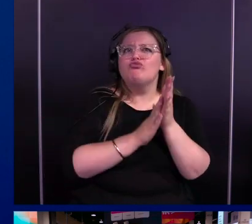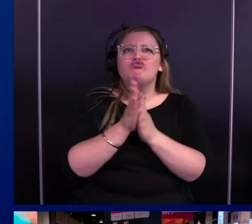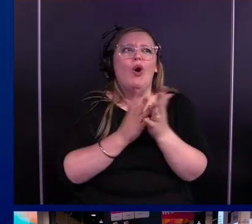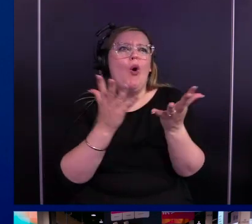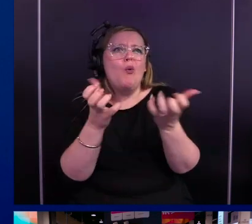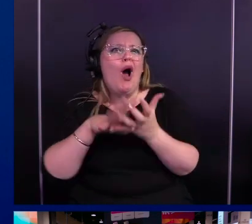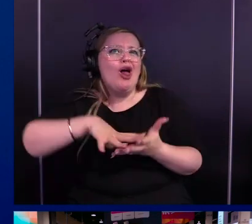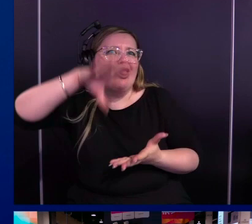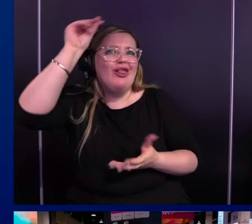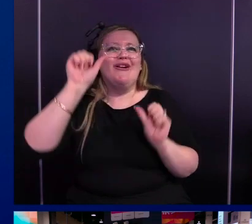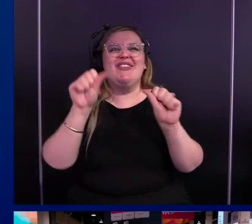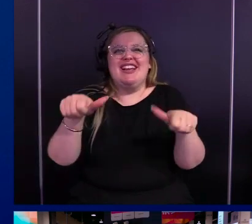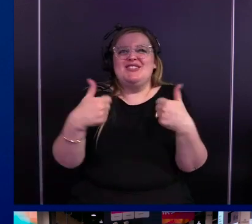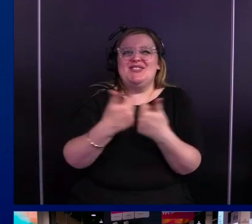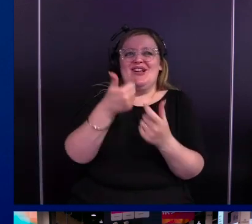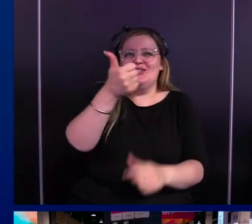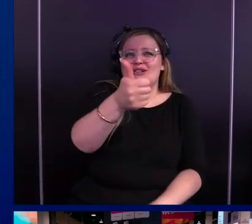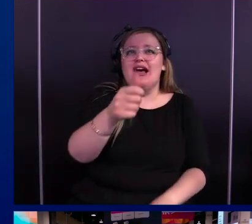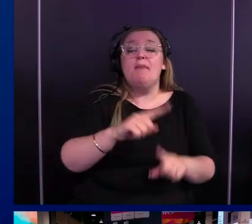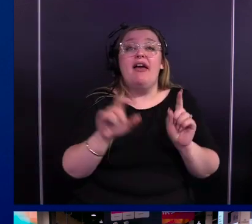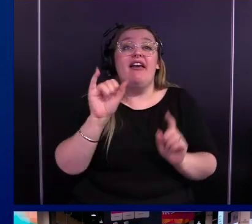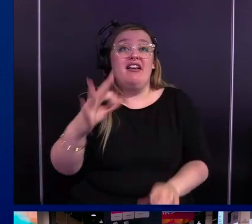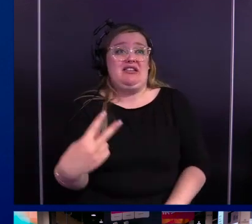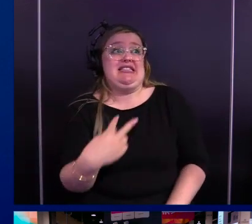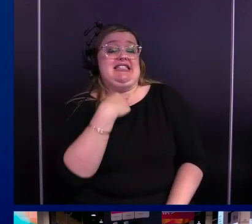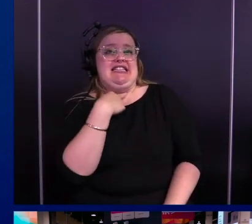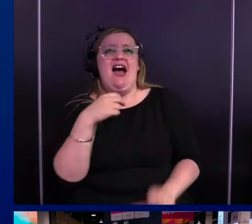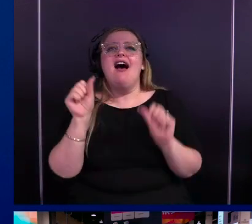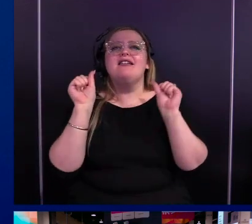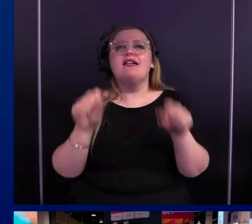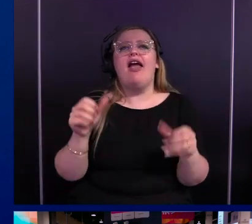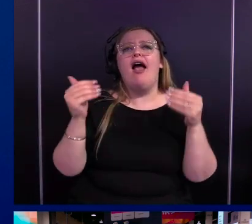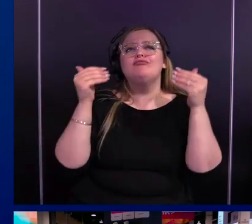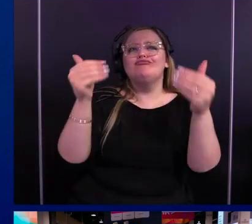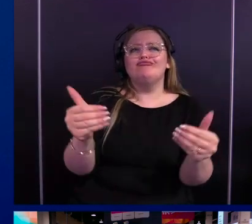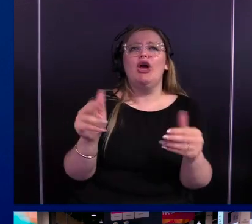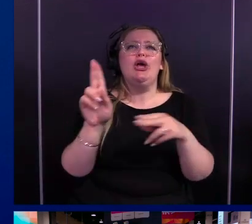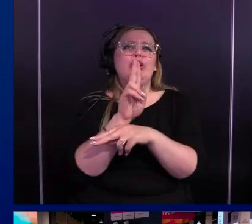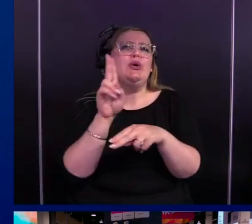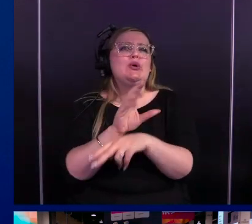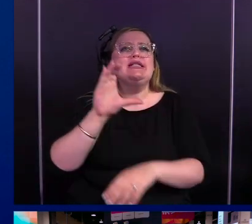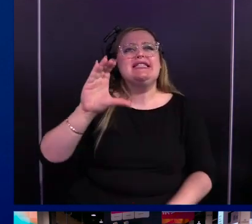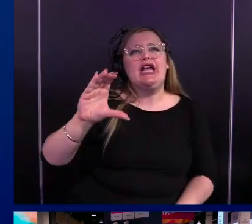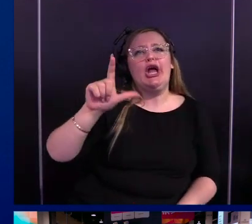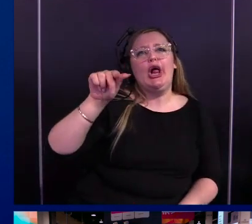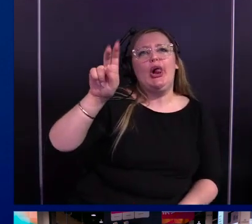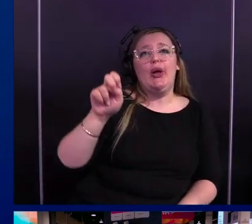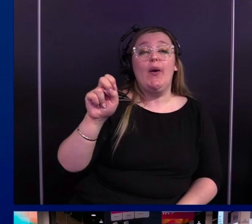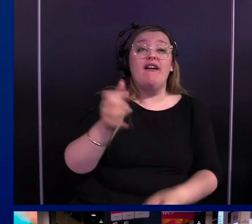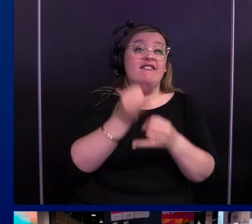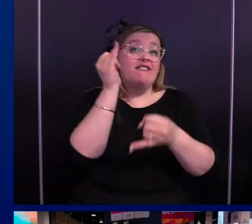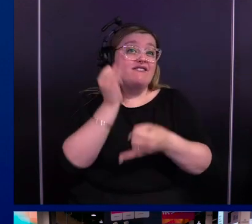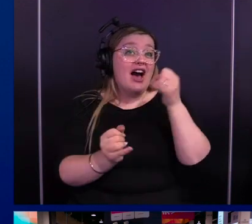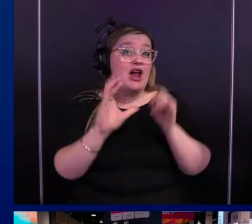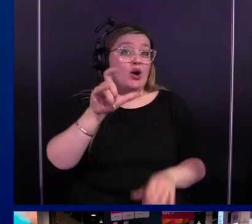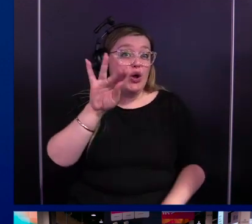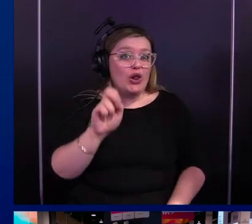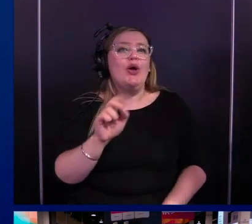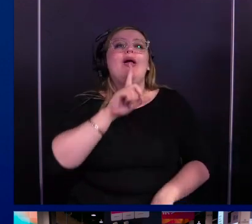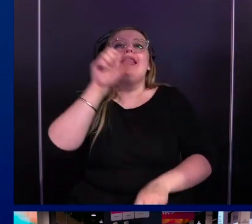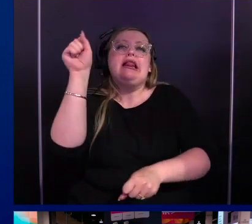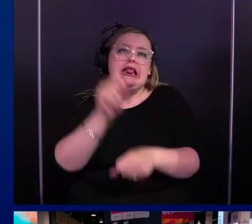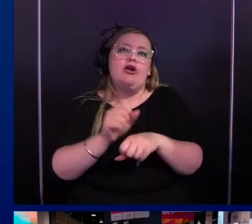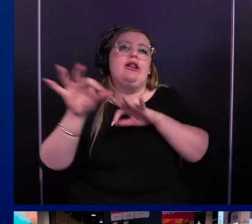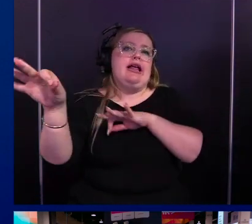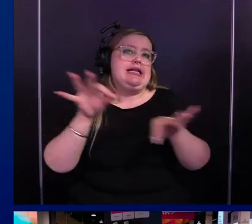can challenge yourself, but then like when you get stuck, you can, you know, move on by using the clues and then the final the clue. The final clue is the full walkthrough? Yeah. I had no